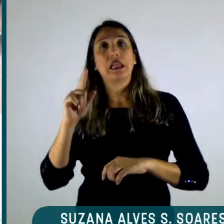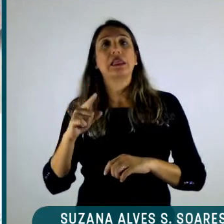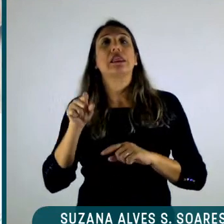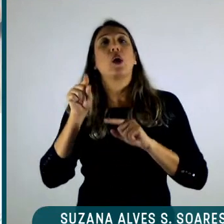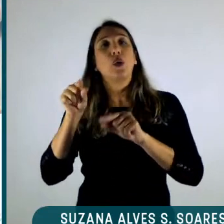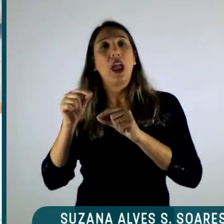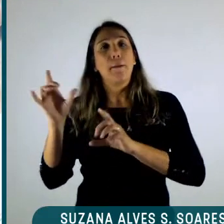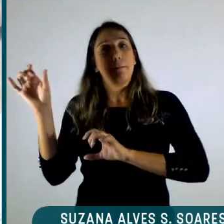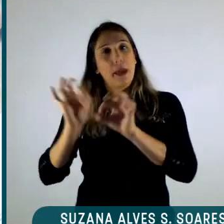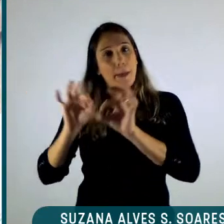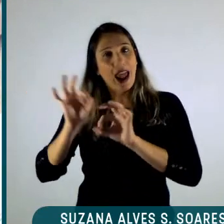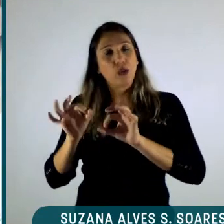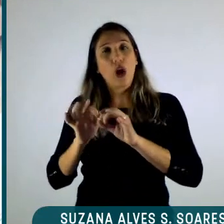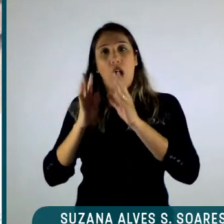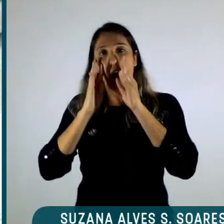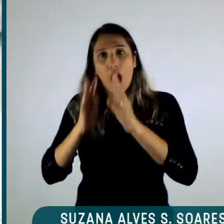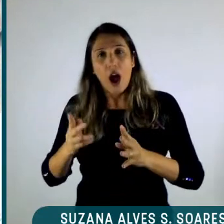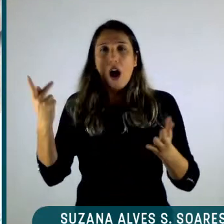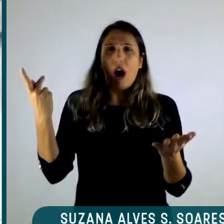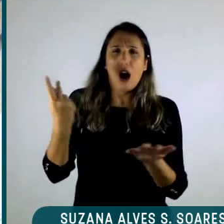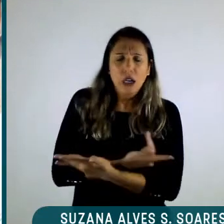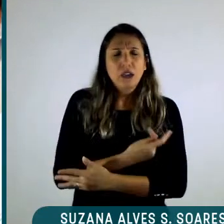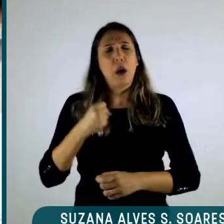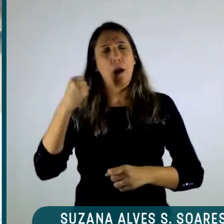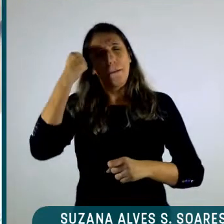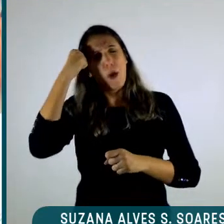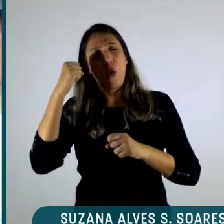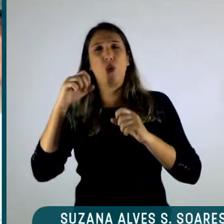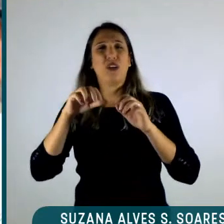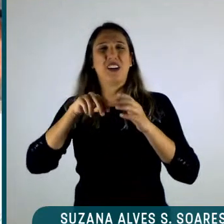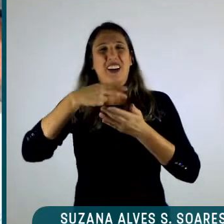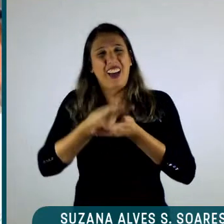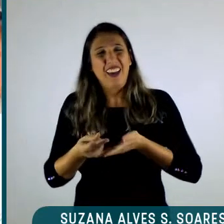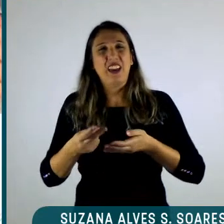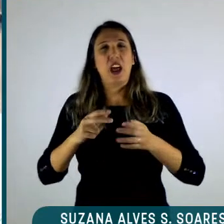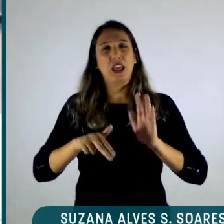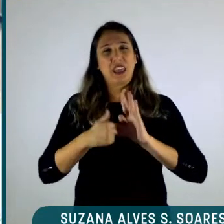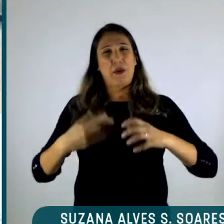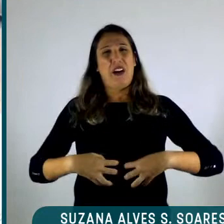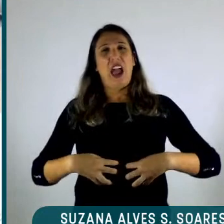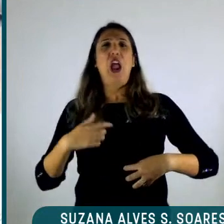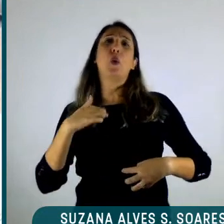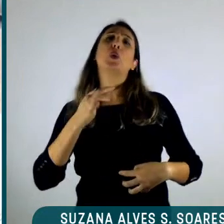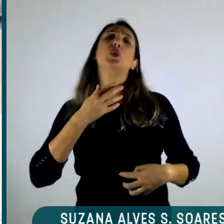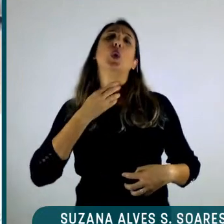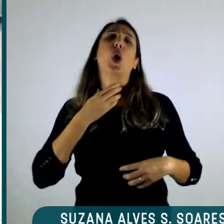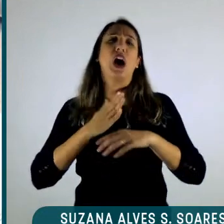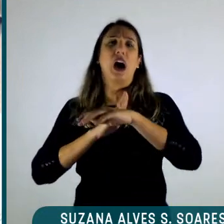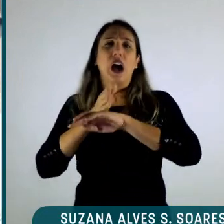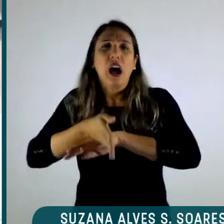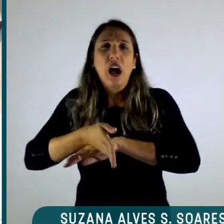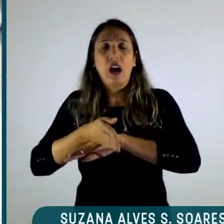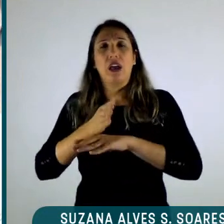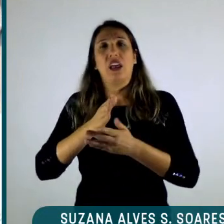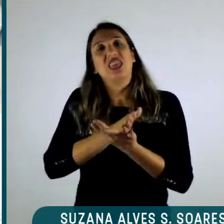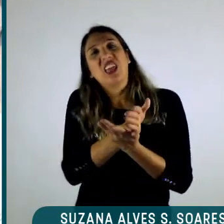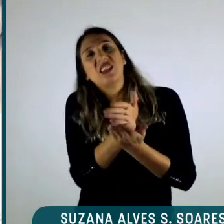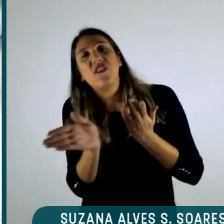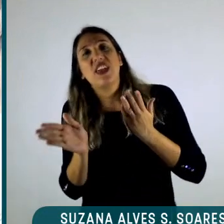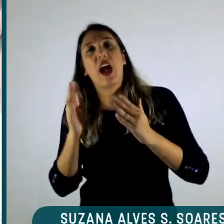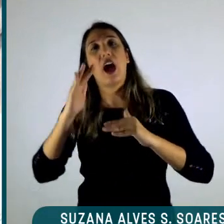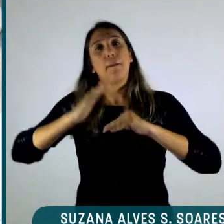overcrowded because the clinics don't have the proper equipment. And